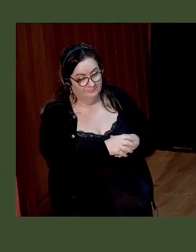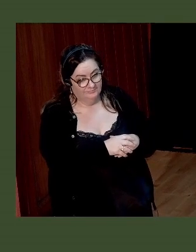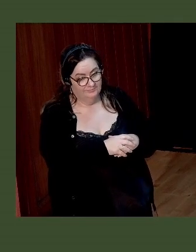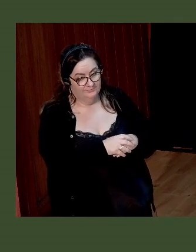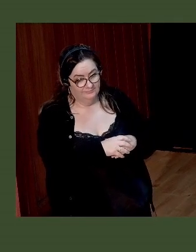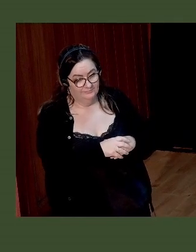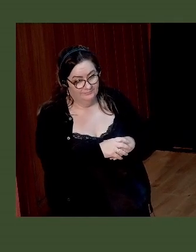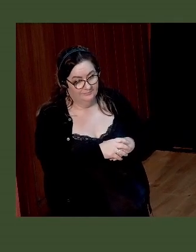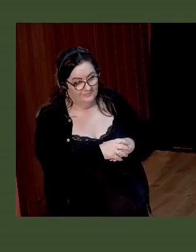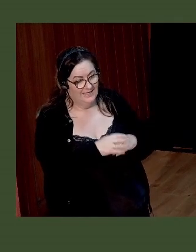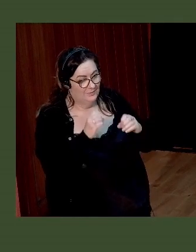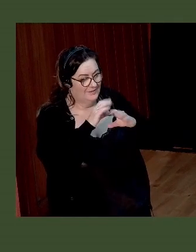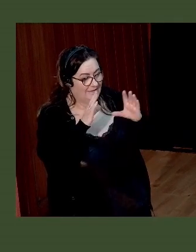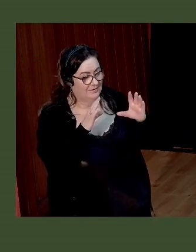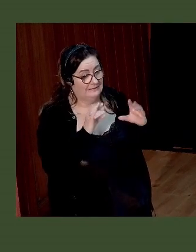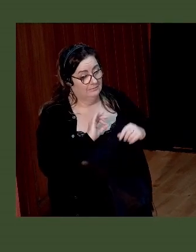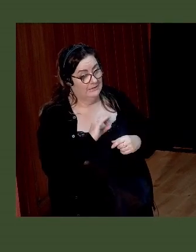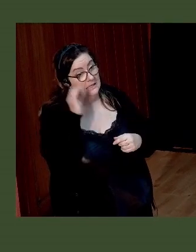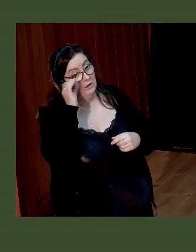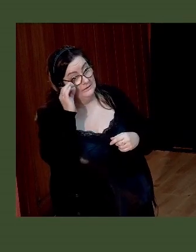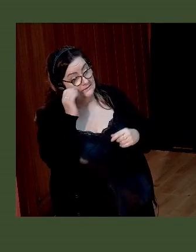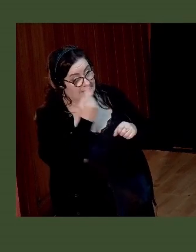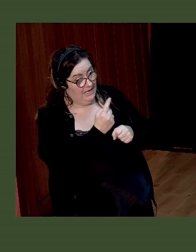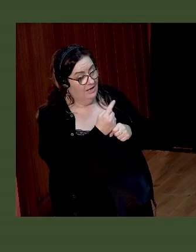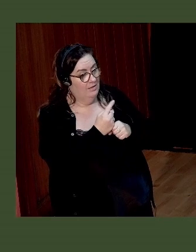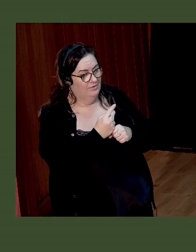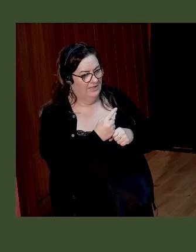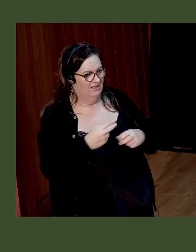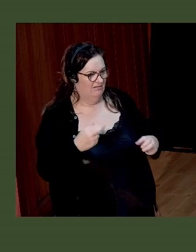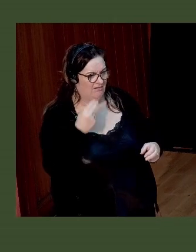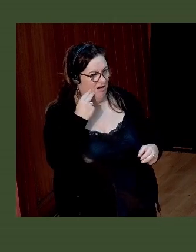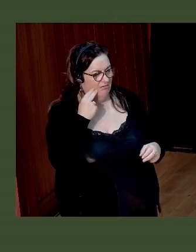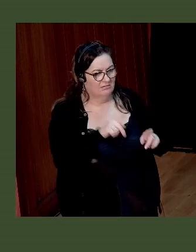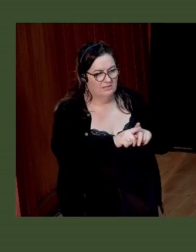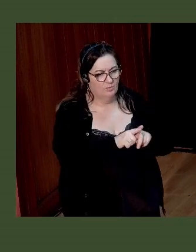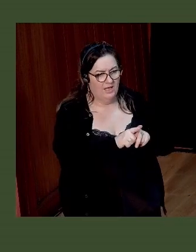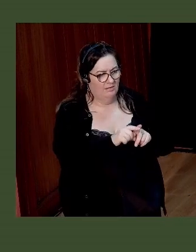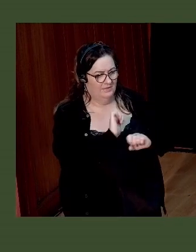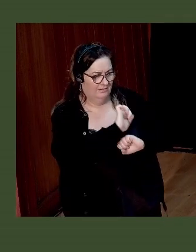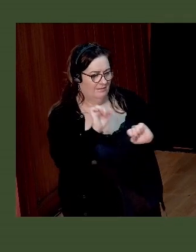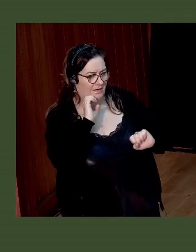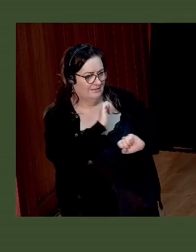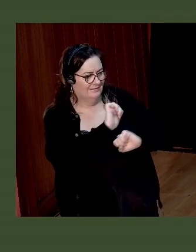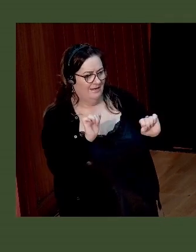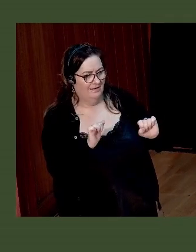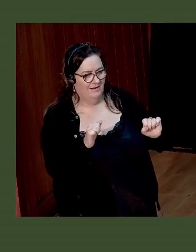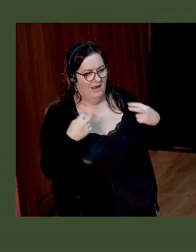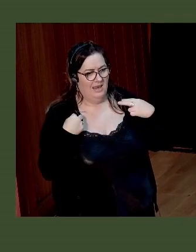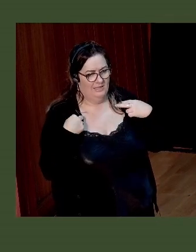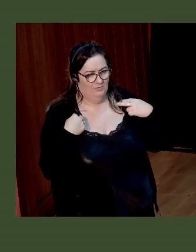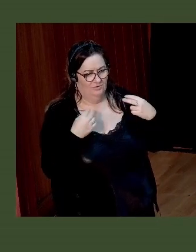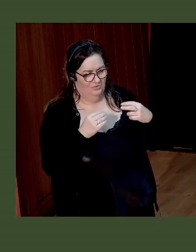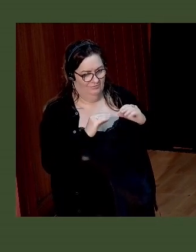it was clear that there was a fatal combination of innocence and arrogance relating to the transfer of responsibility for language behaviour to teachers who